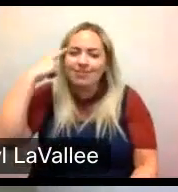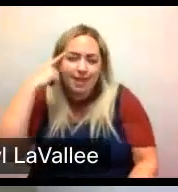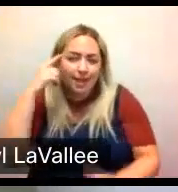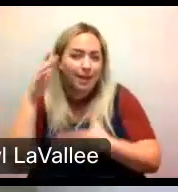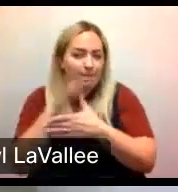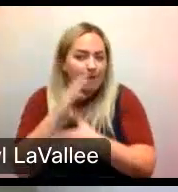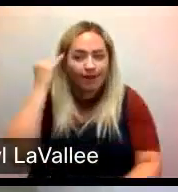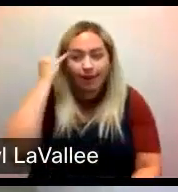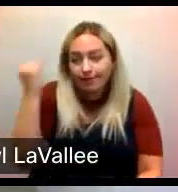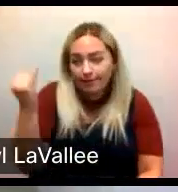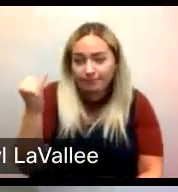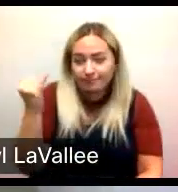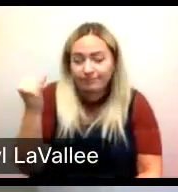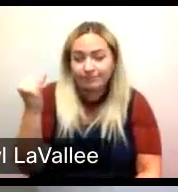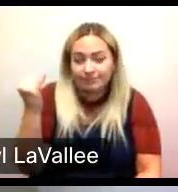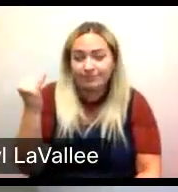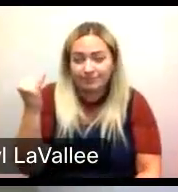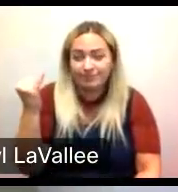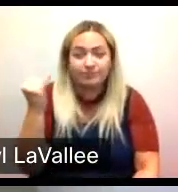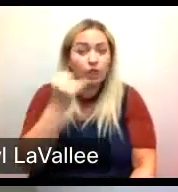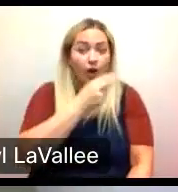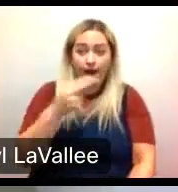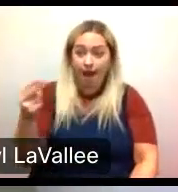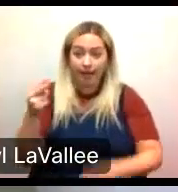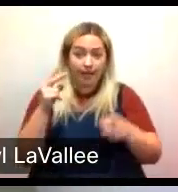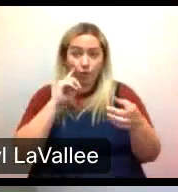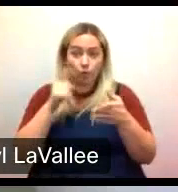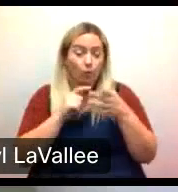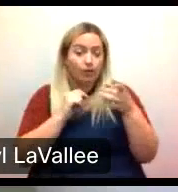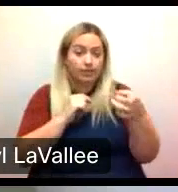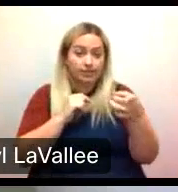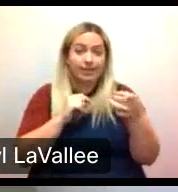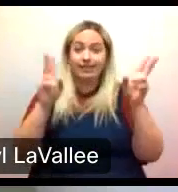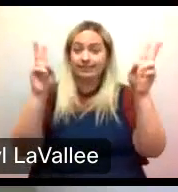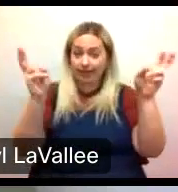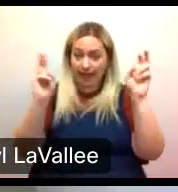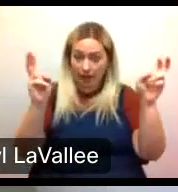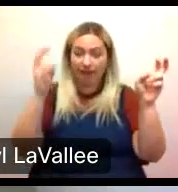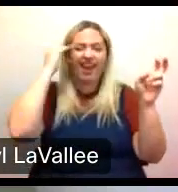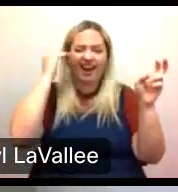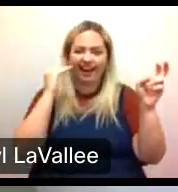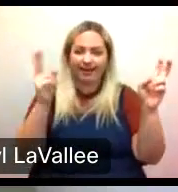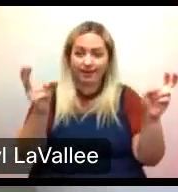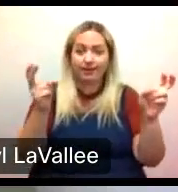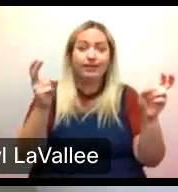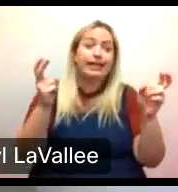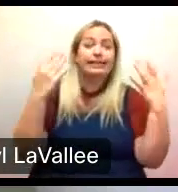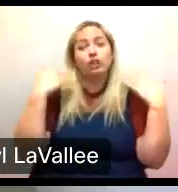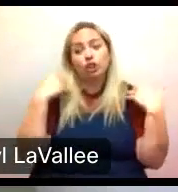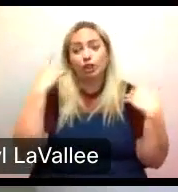main idea. So I've highlighted here, you'll notice the title or the heading. It's a gym for your